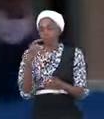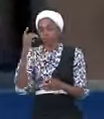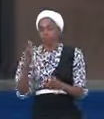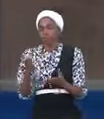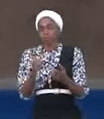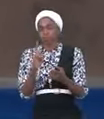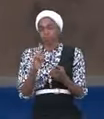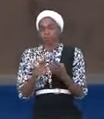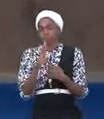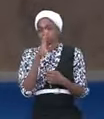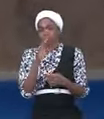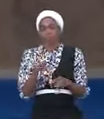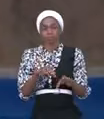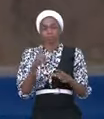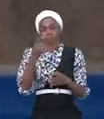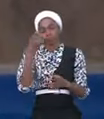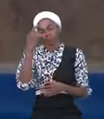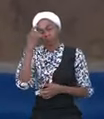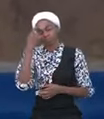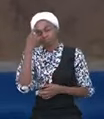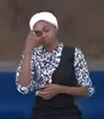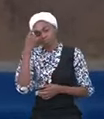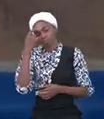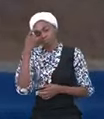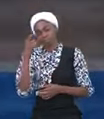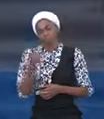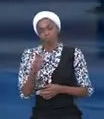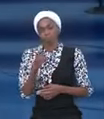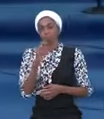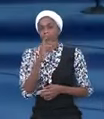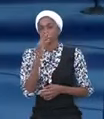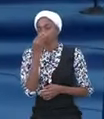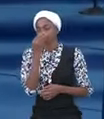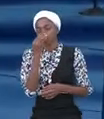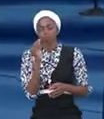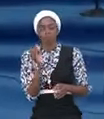Do you think you're forsaken?